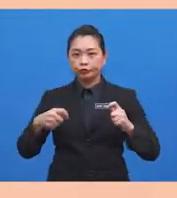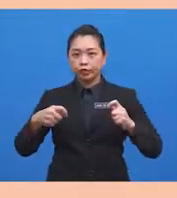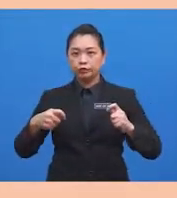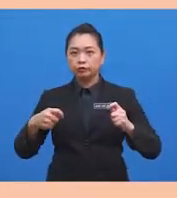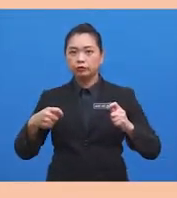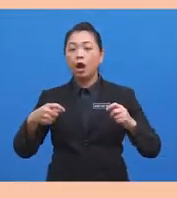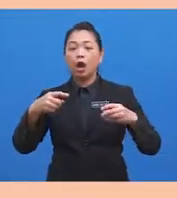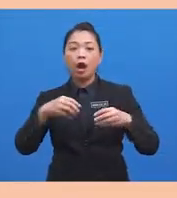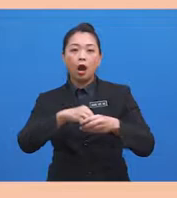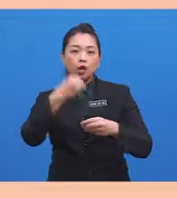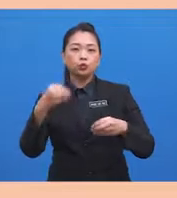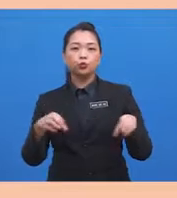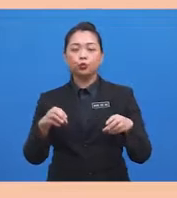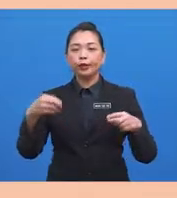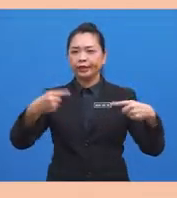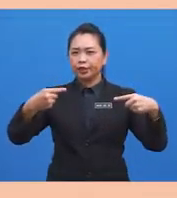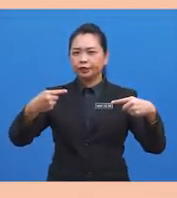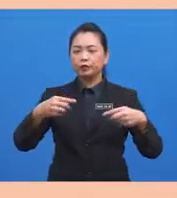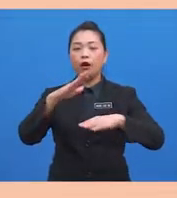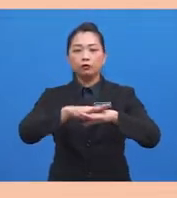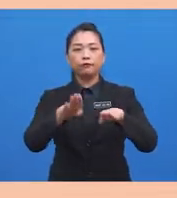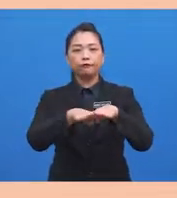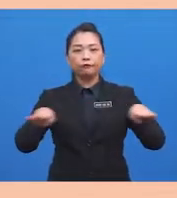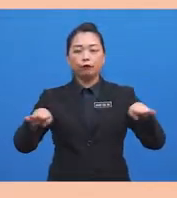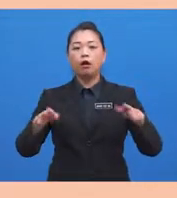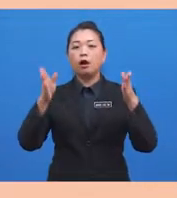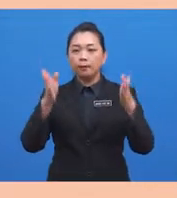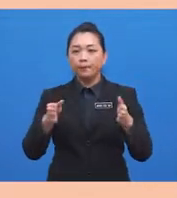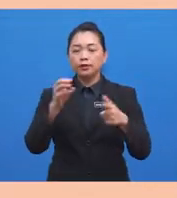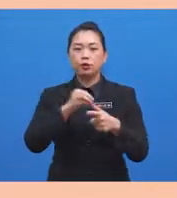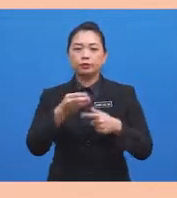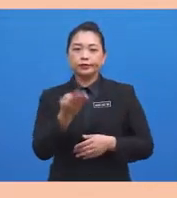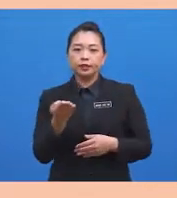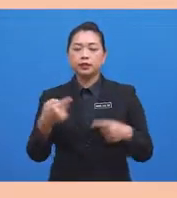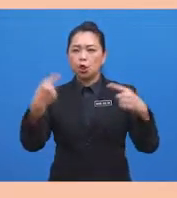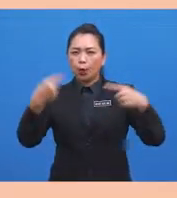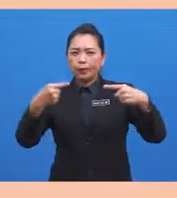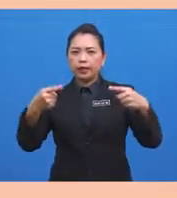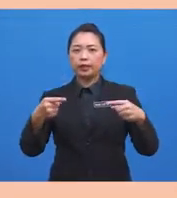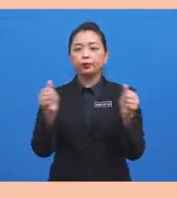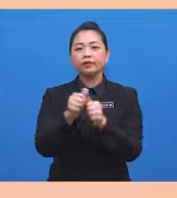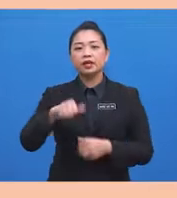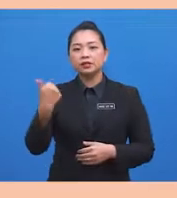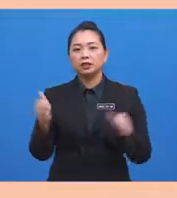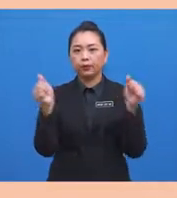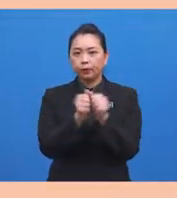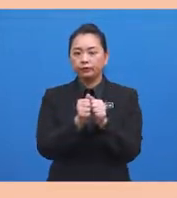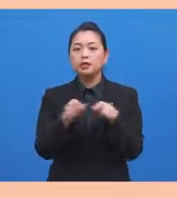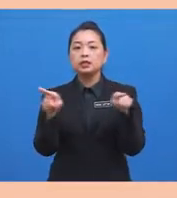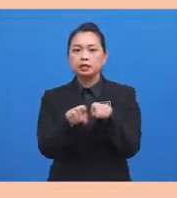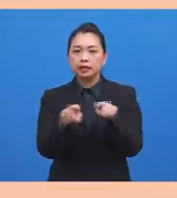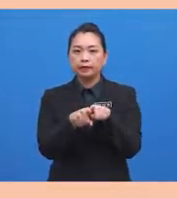floor, means persons or things competing with another for the same thing,